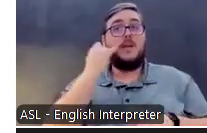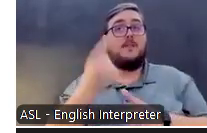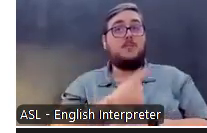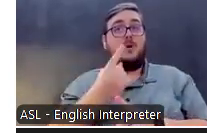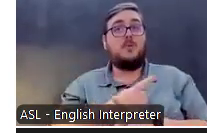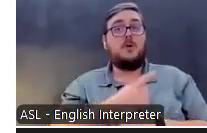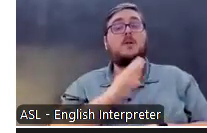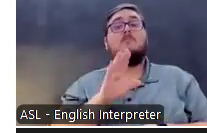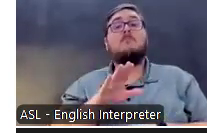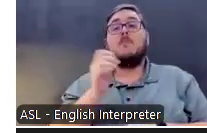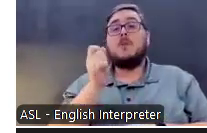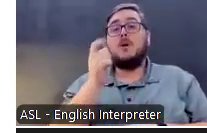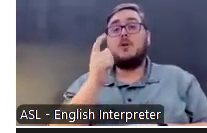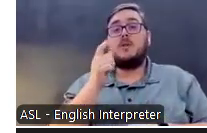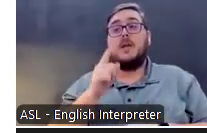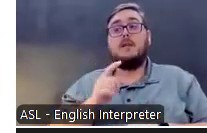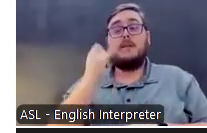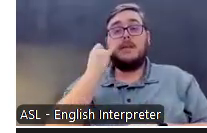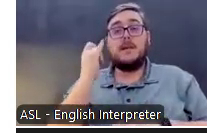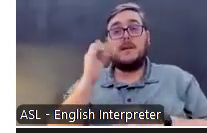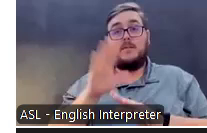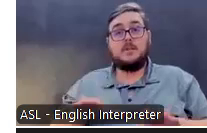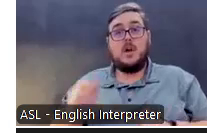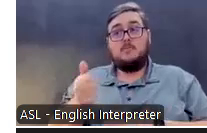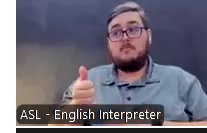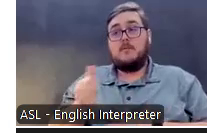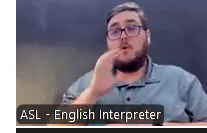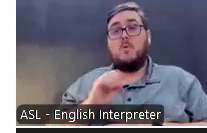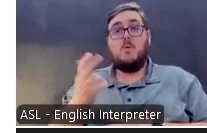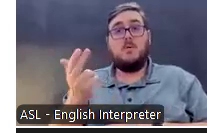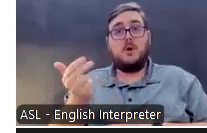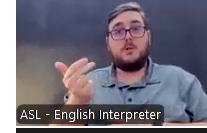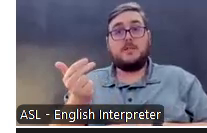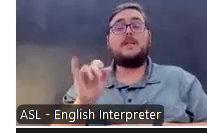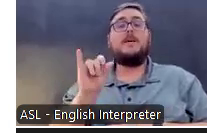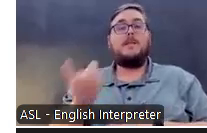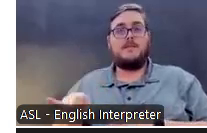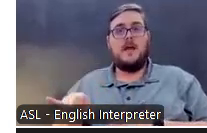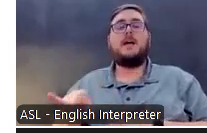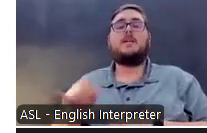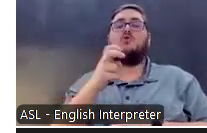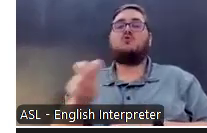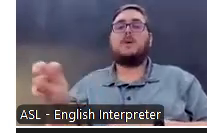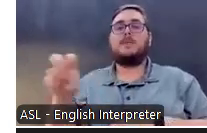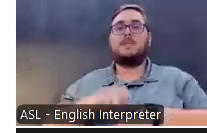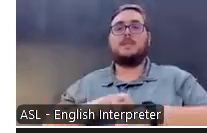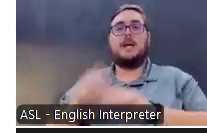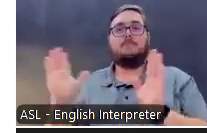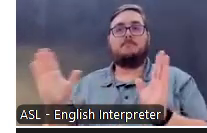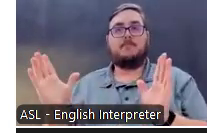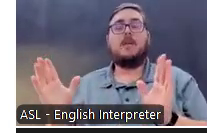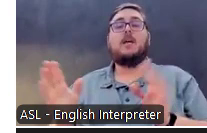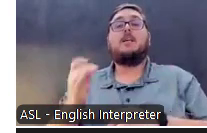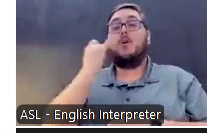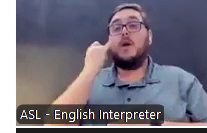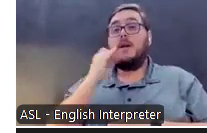that's considered transition age. So if transition is going to be discussed in IEP meetings, the child has to be invited. And we're going to talk about